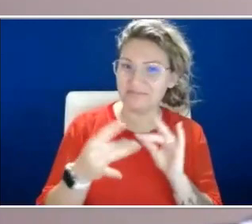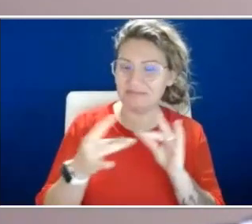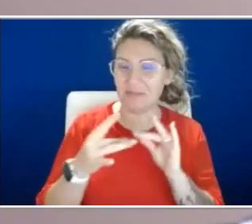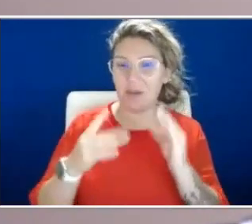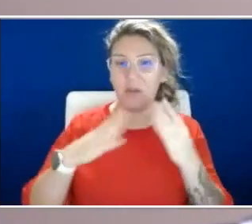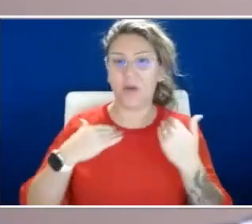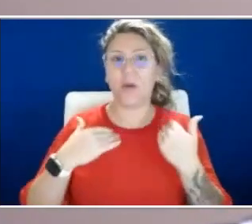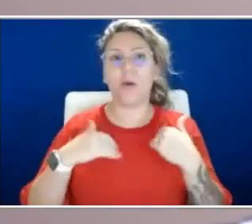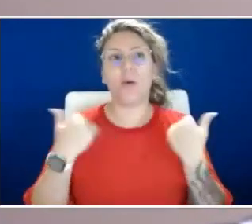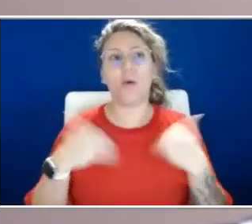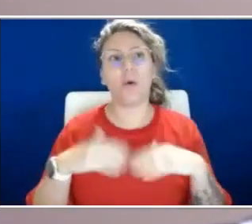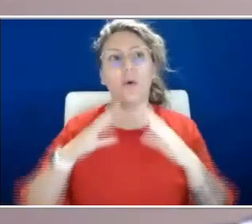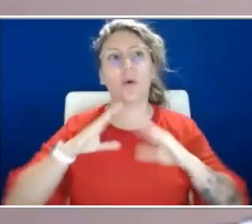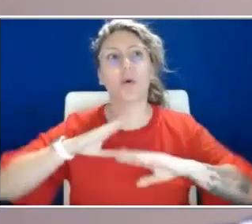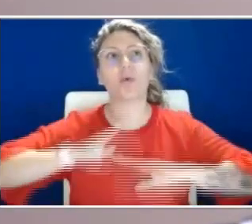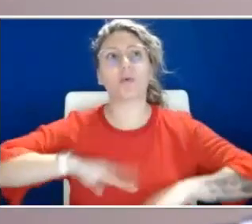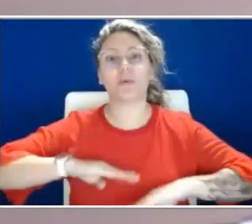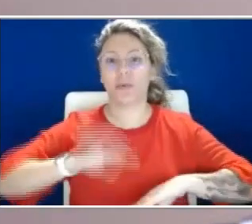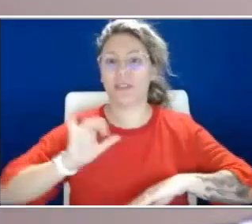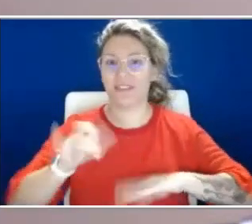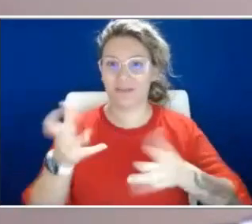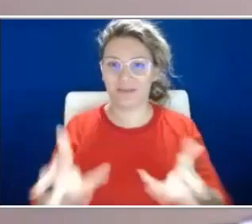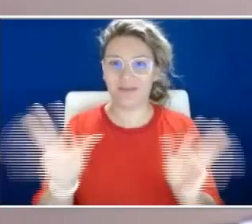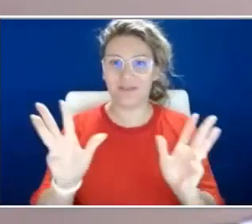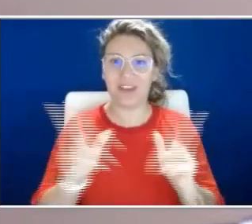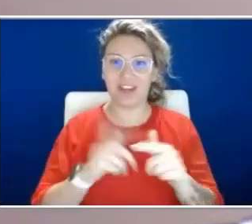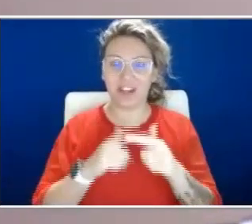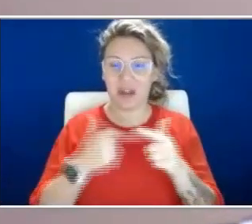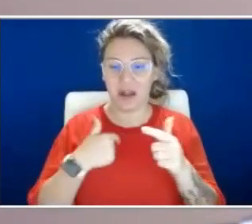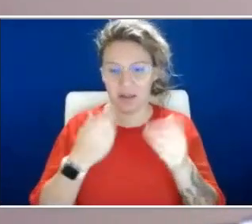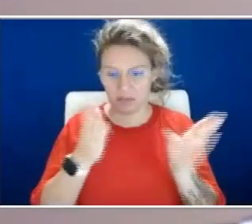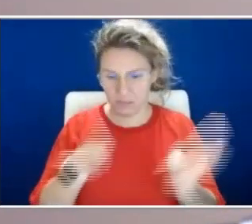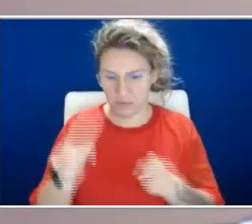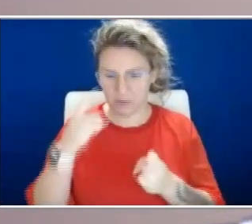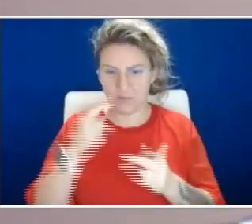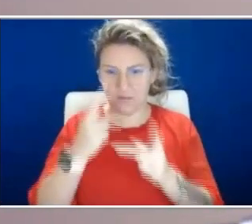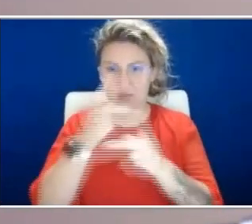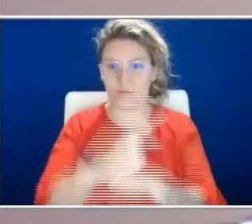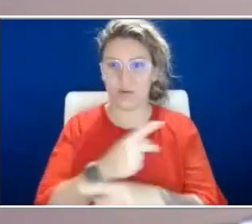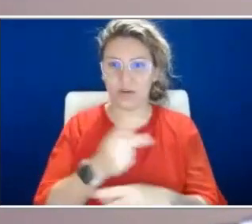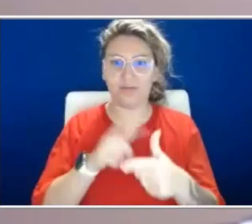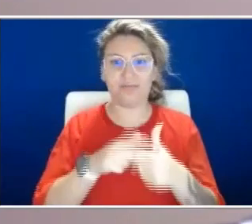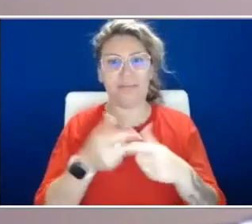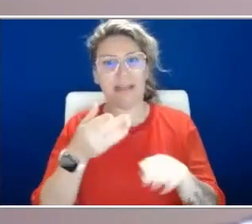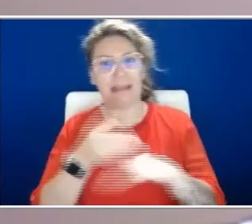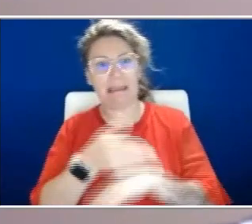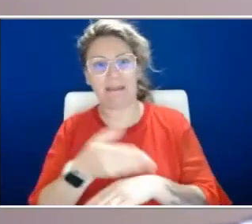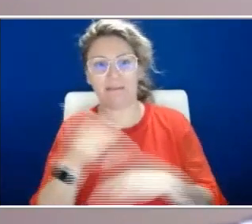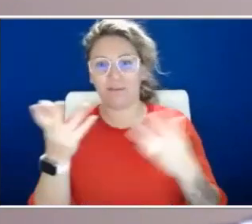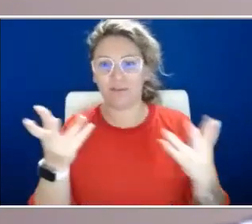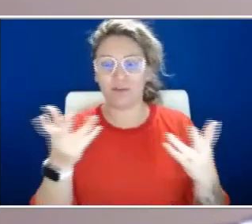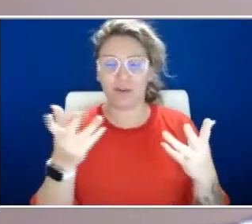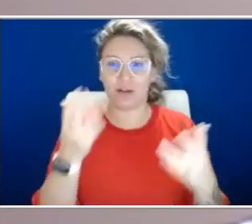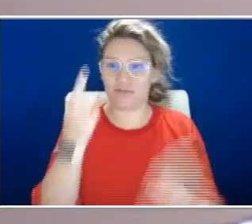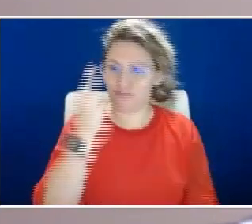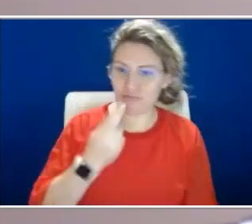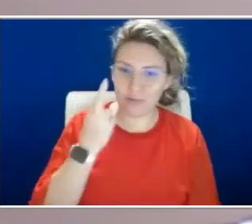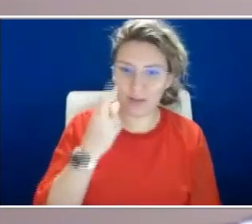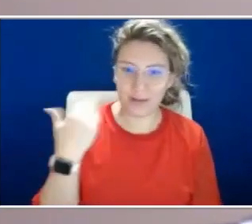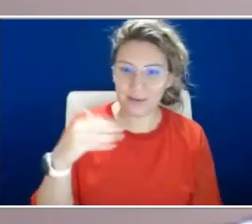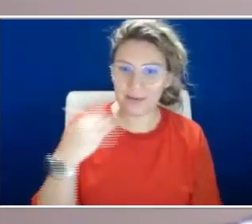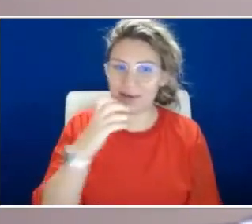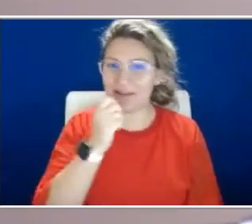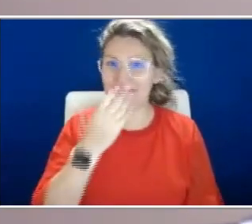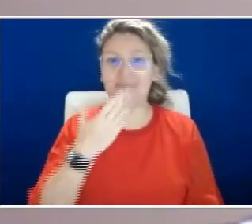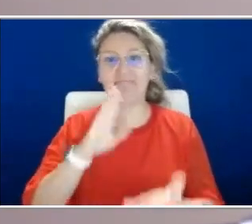over. I had prepared myself for the worst, and afterwards it made me realize this wasn't so bad,